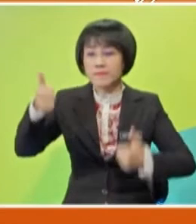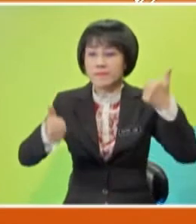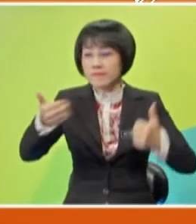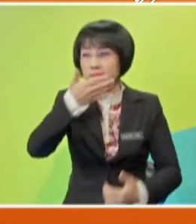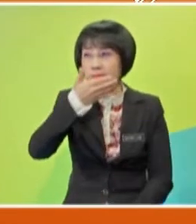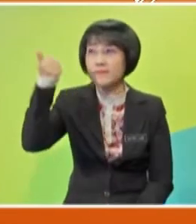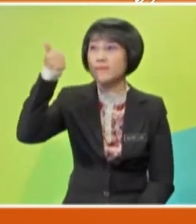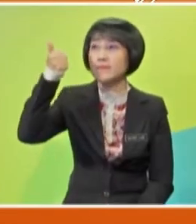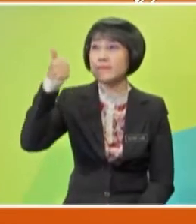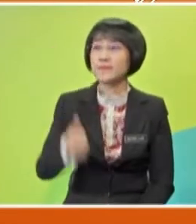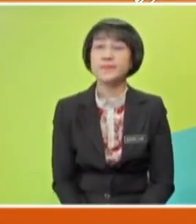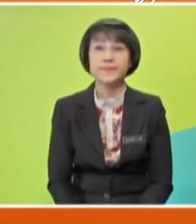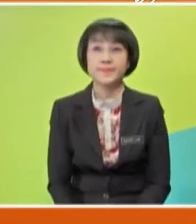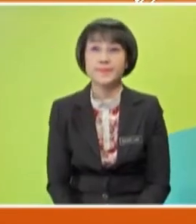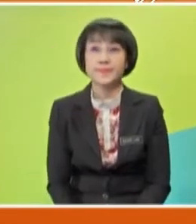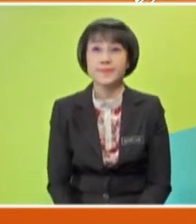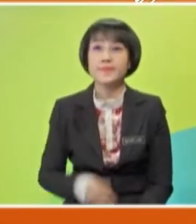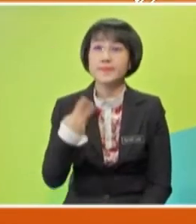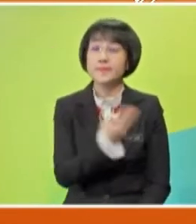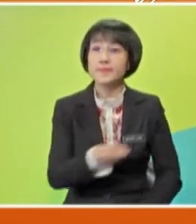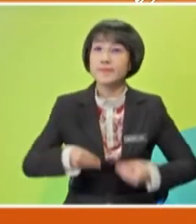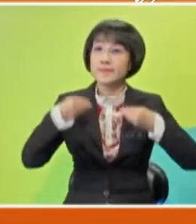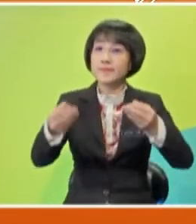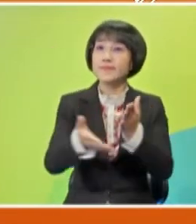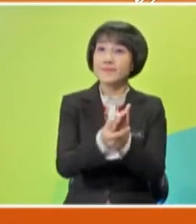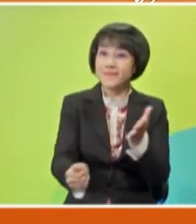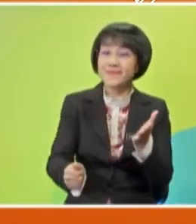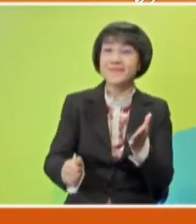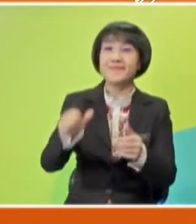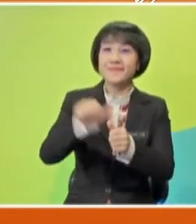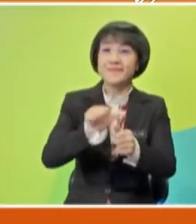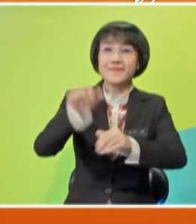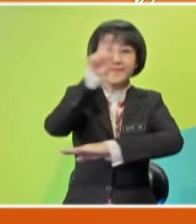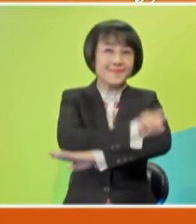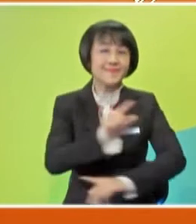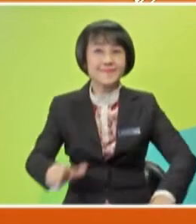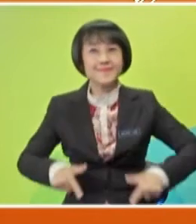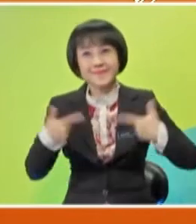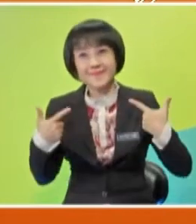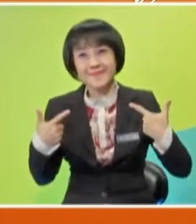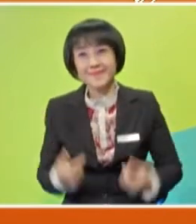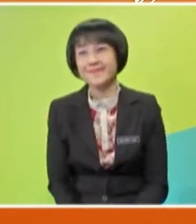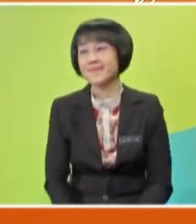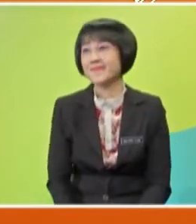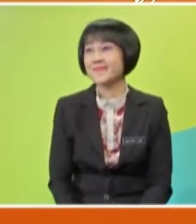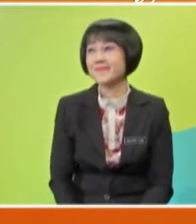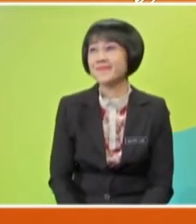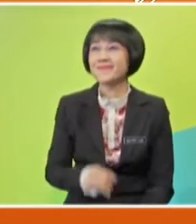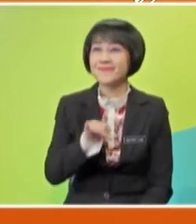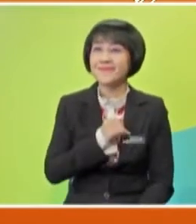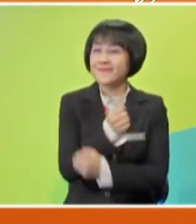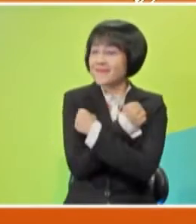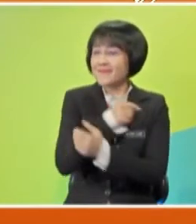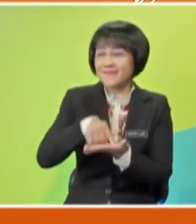Alright. So we are also giving them the skills for their daily life as well, Yeah. right? Which is very good, and I love this activity so